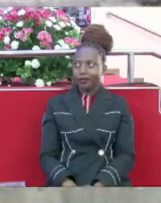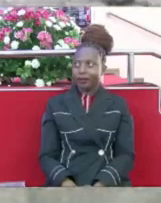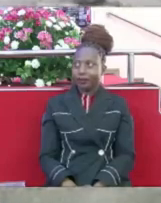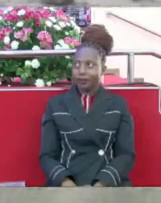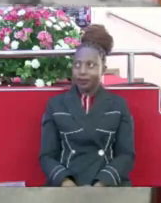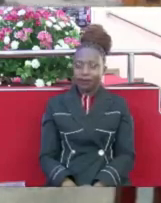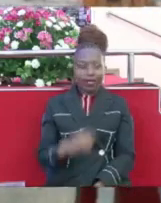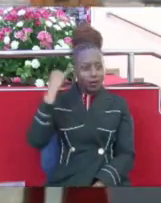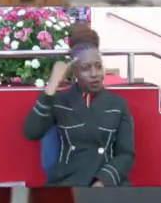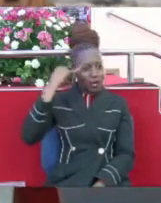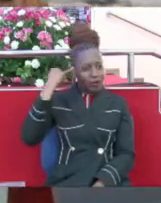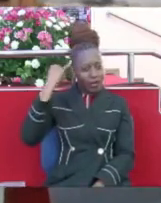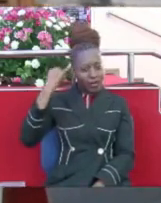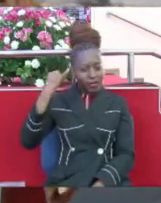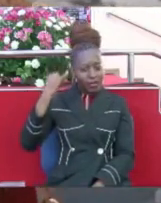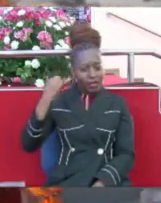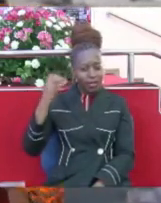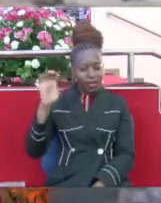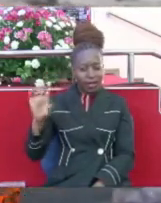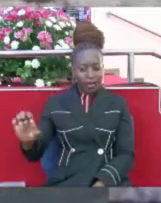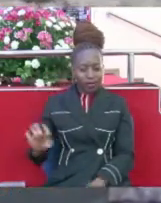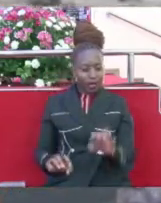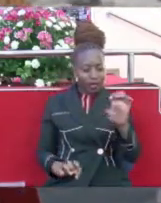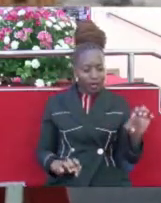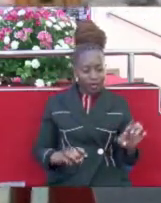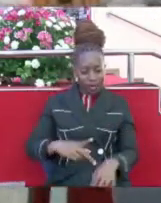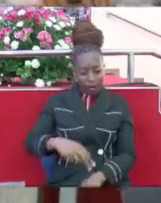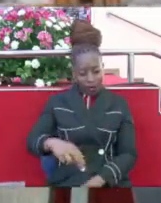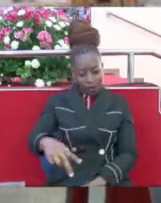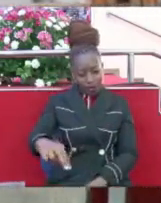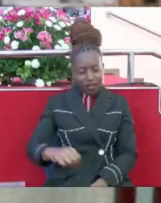They are walking. And they went up to the place called Jericho.